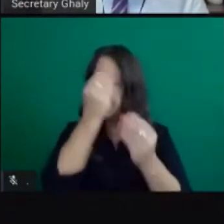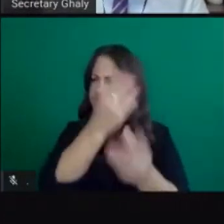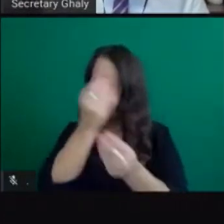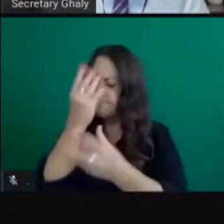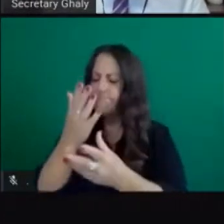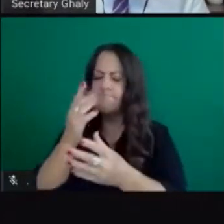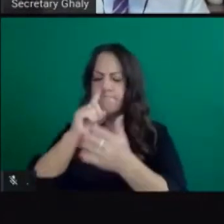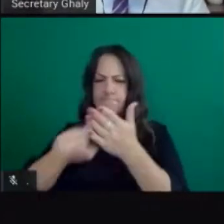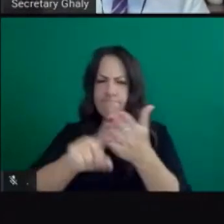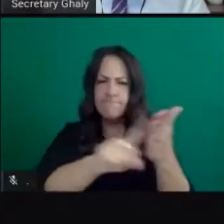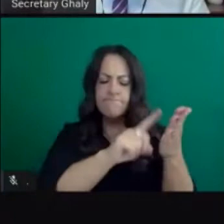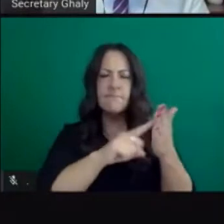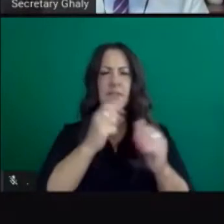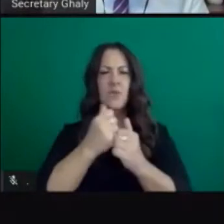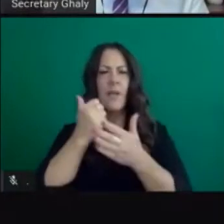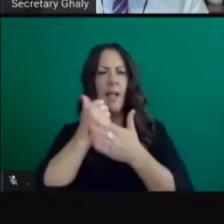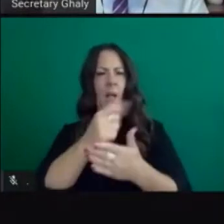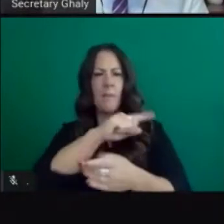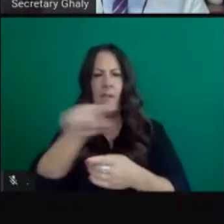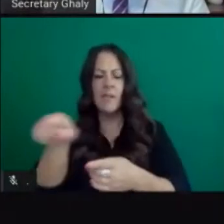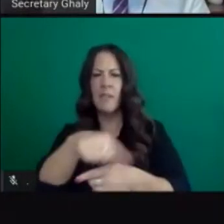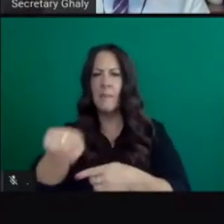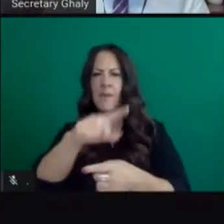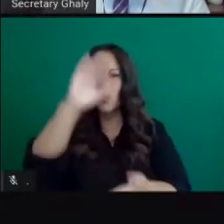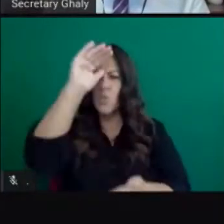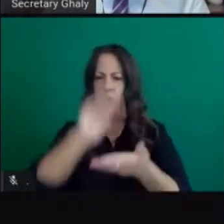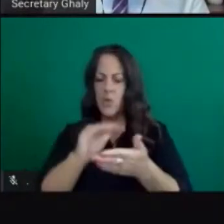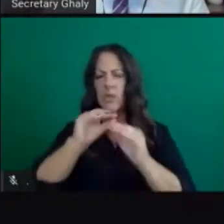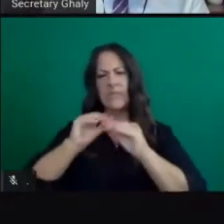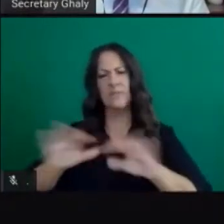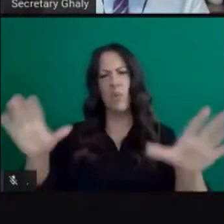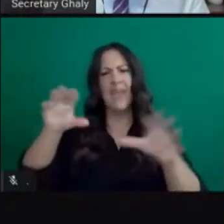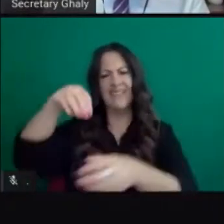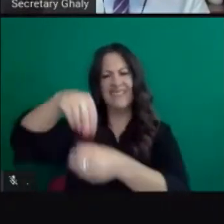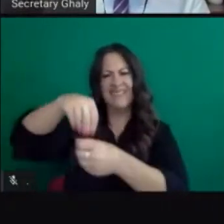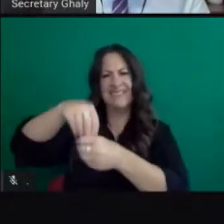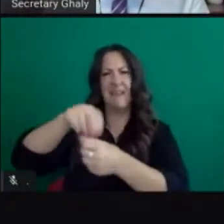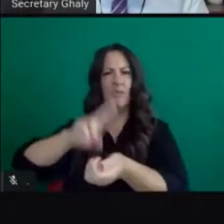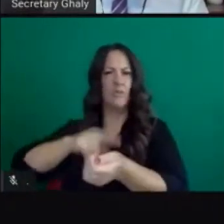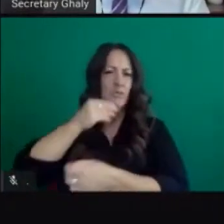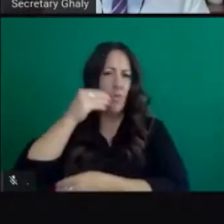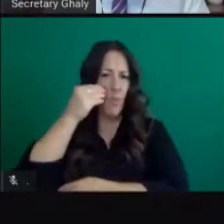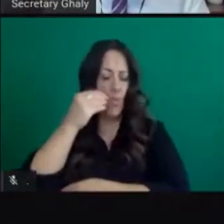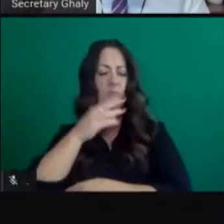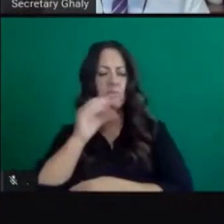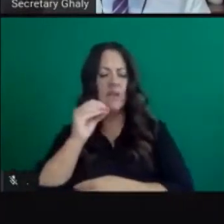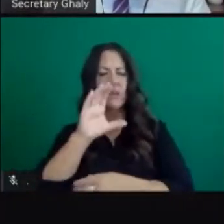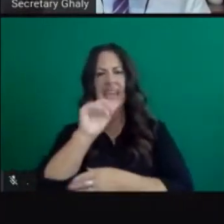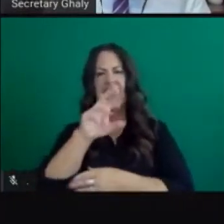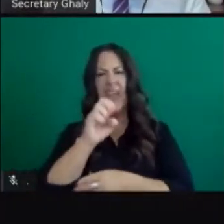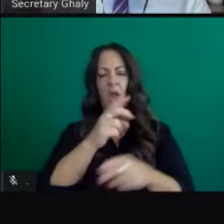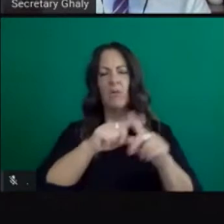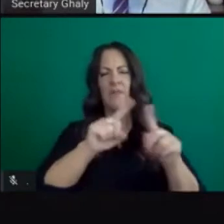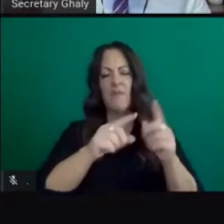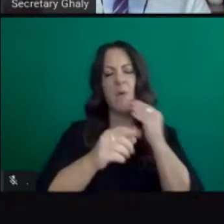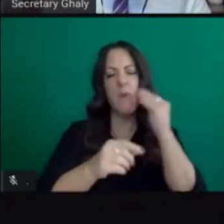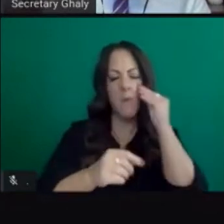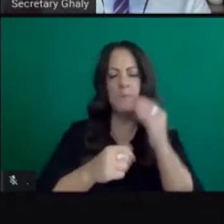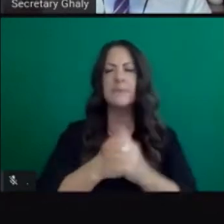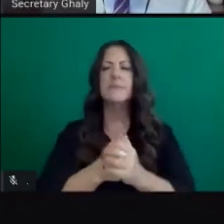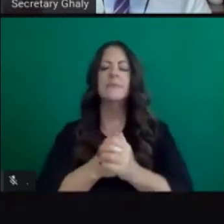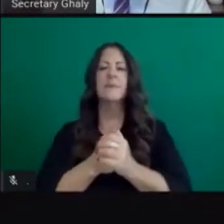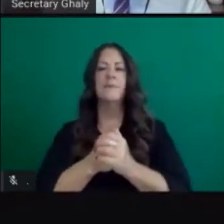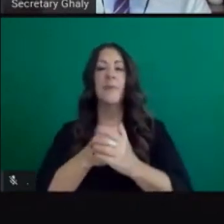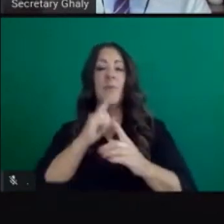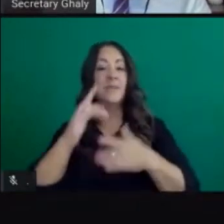to reducing infections and spread in facilities. And then in an exciting